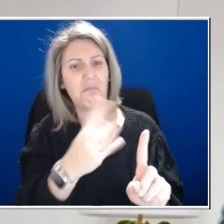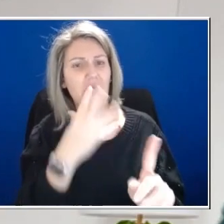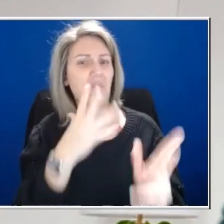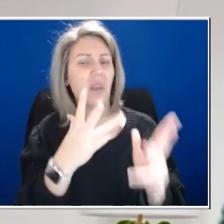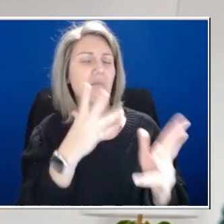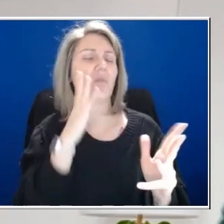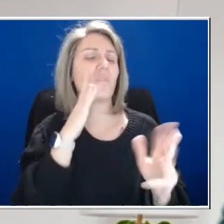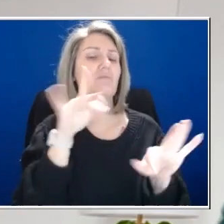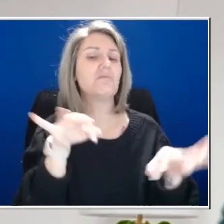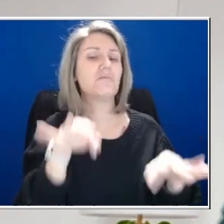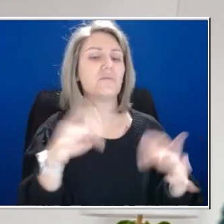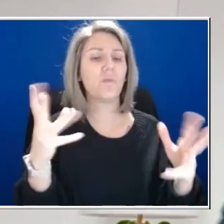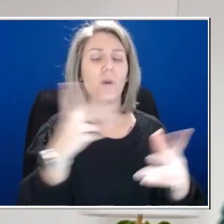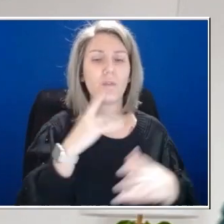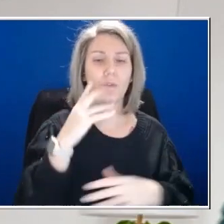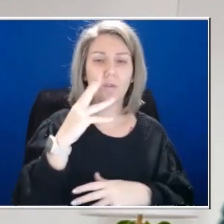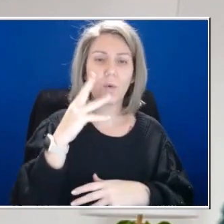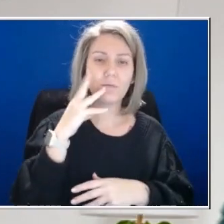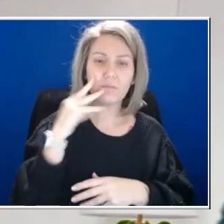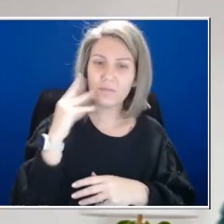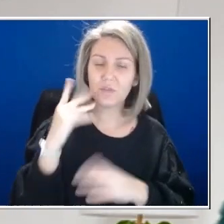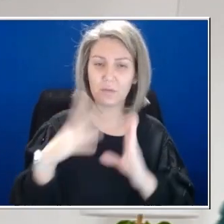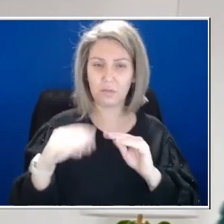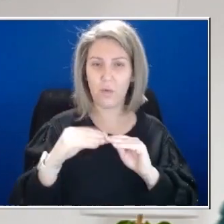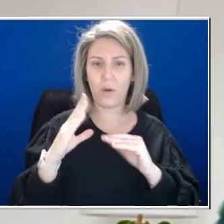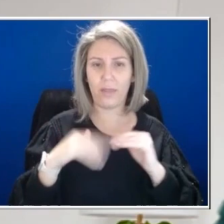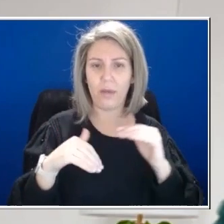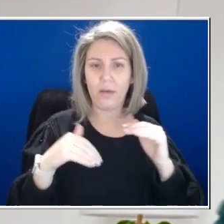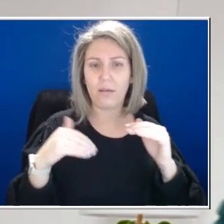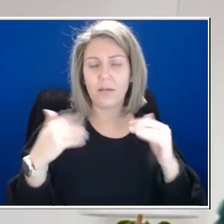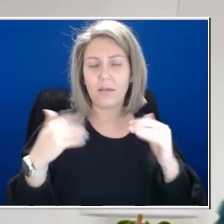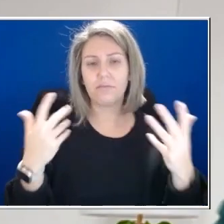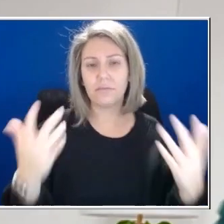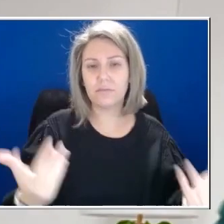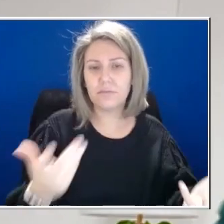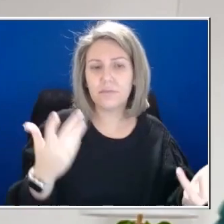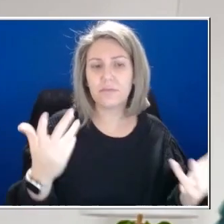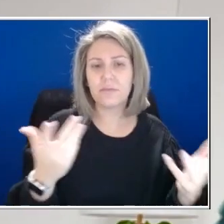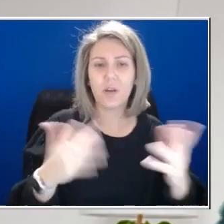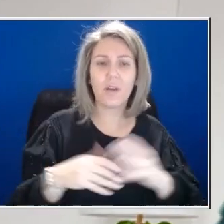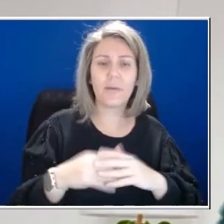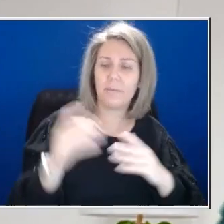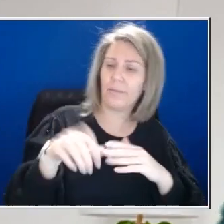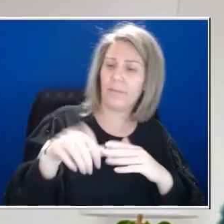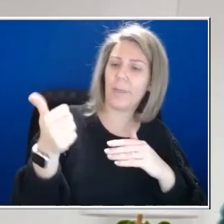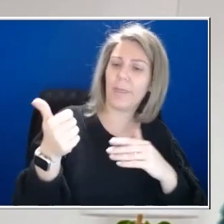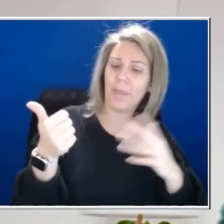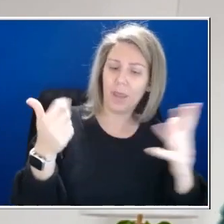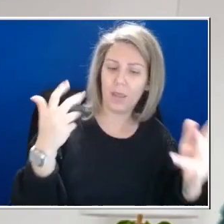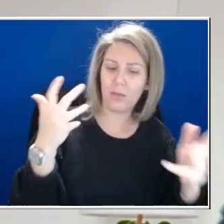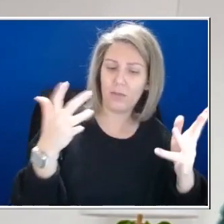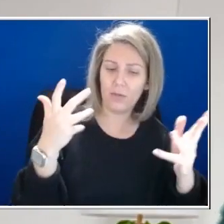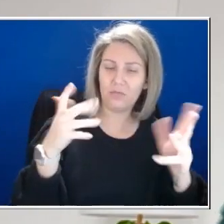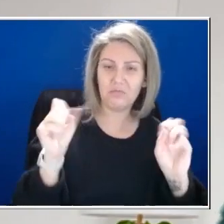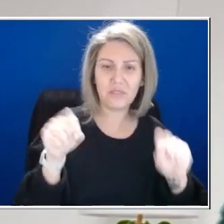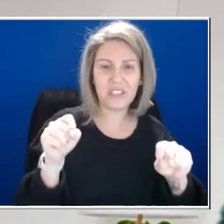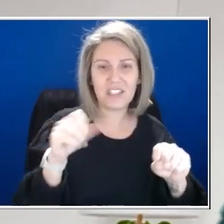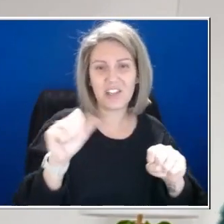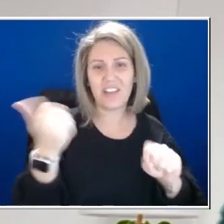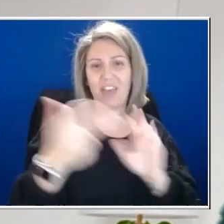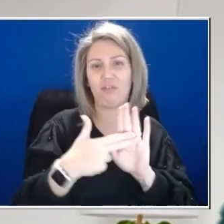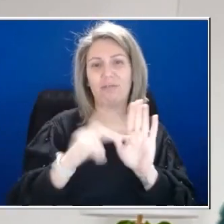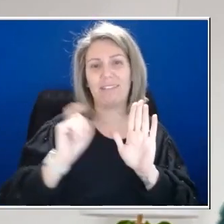on what you're going through, more so than, you know, this other, potentially this other